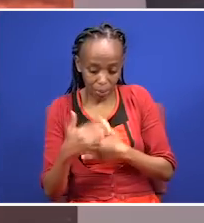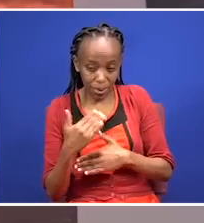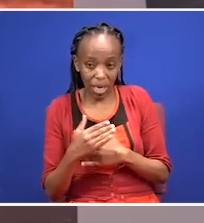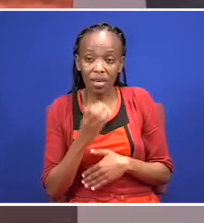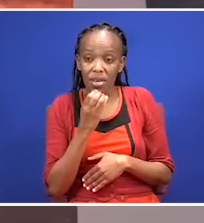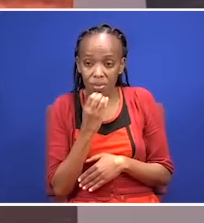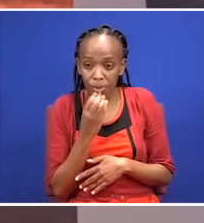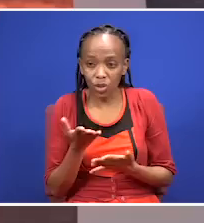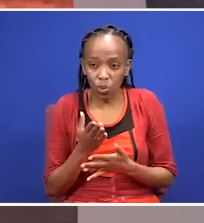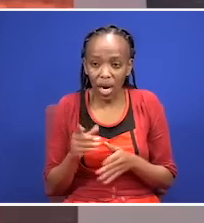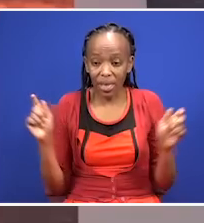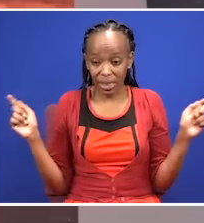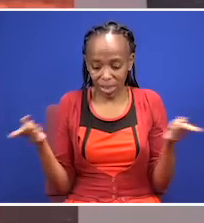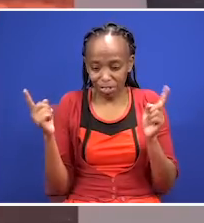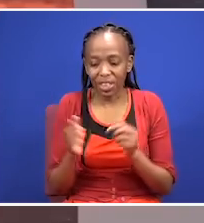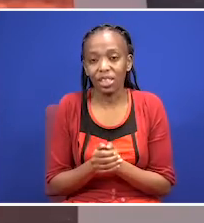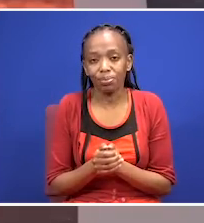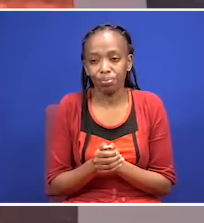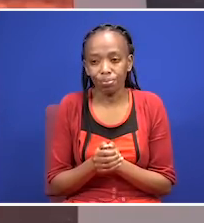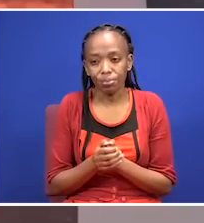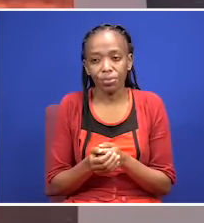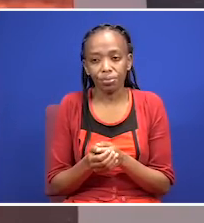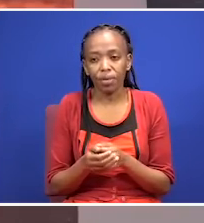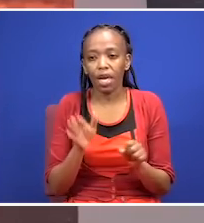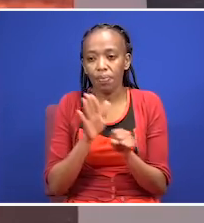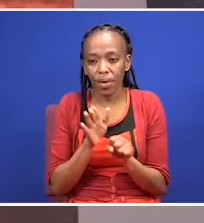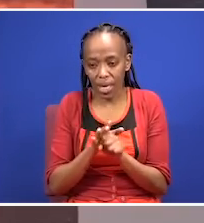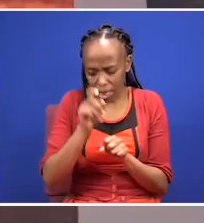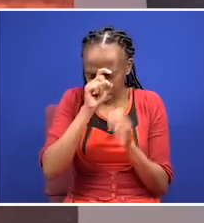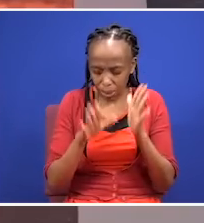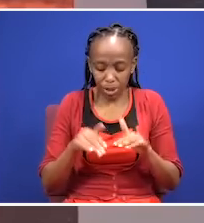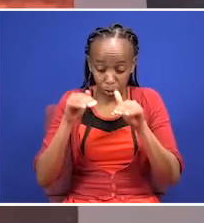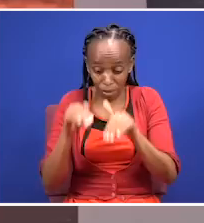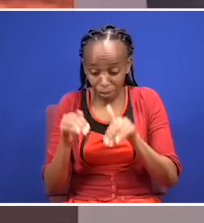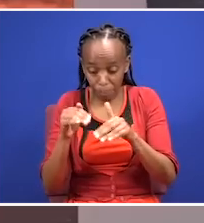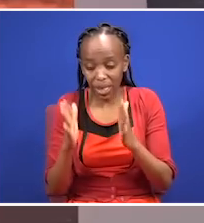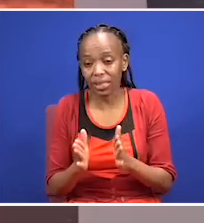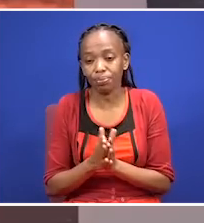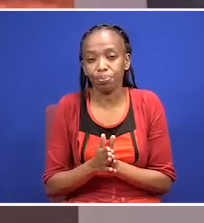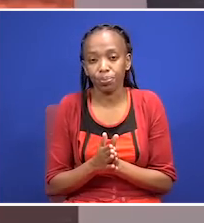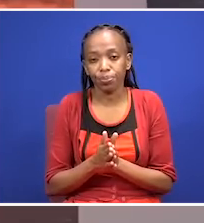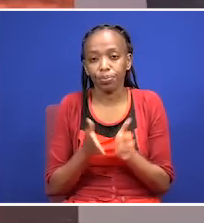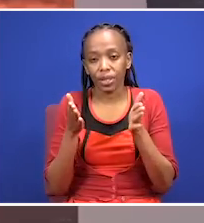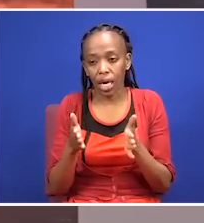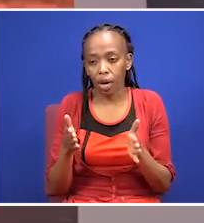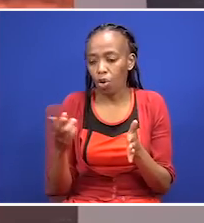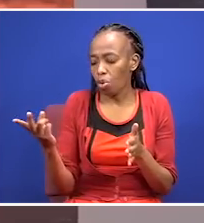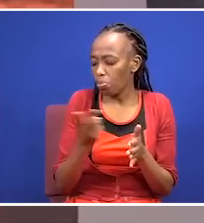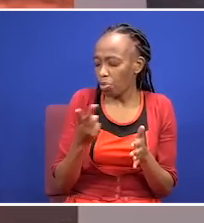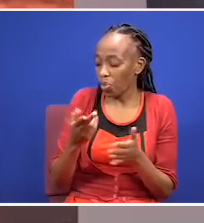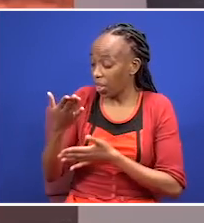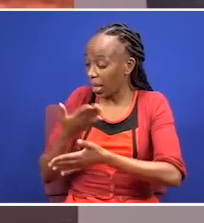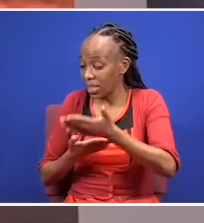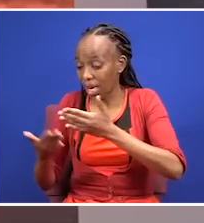hebrews were shepherds and mainly egyptians were farmers along river nile and all that and therefore they did not